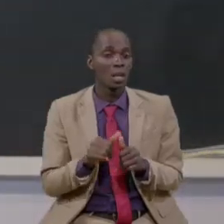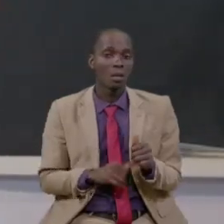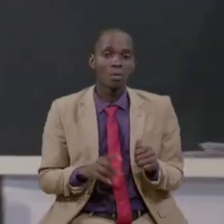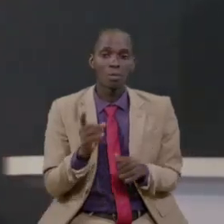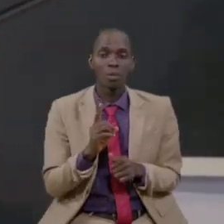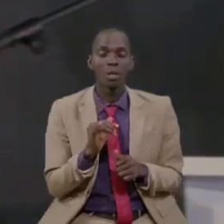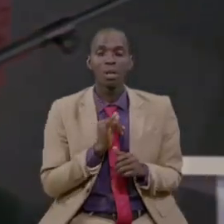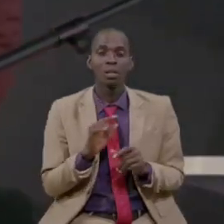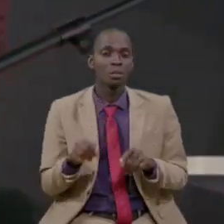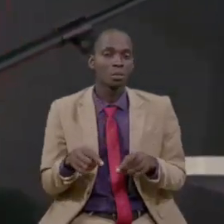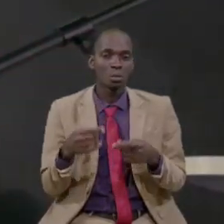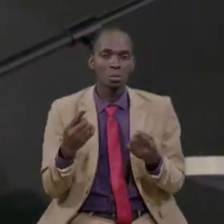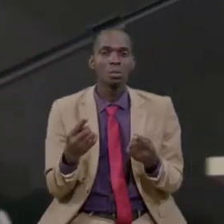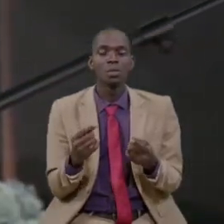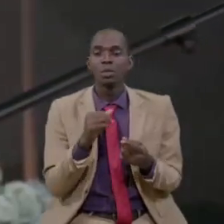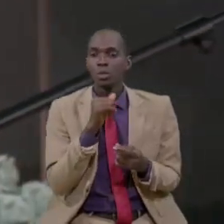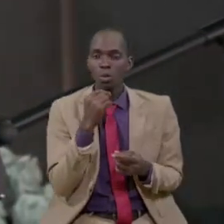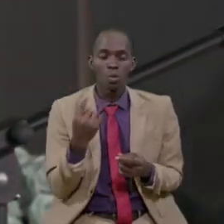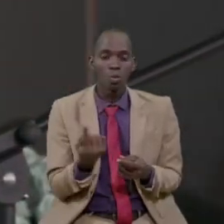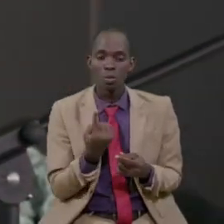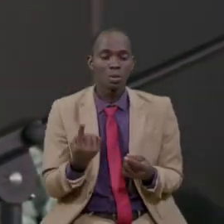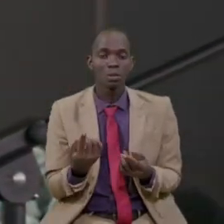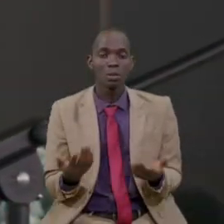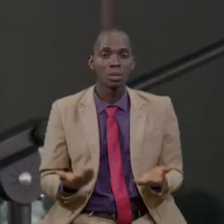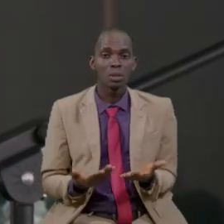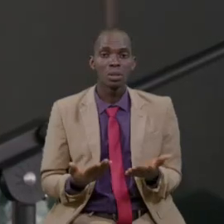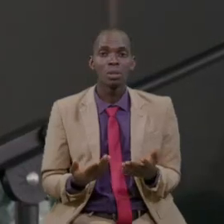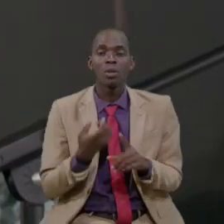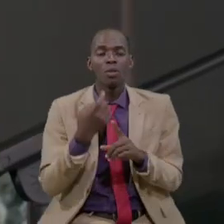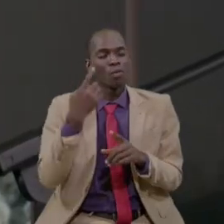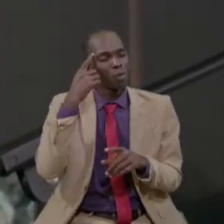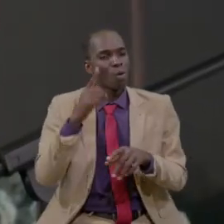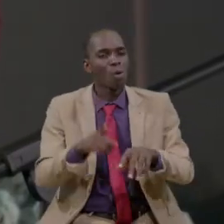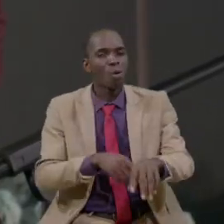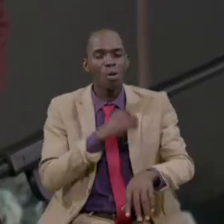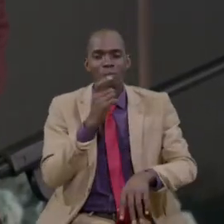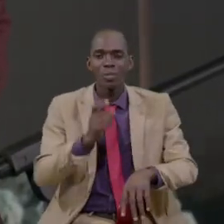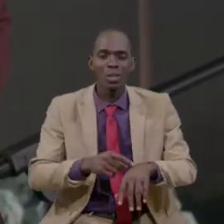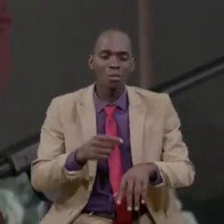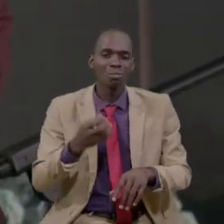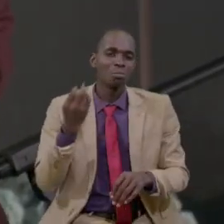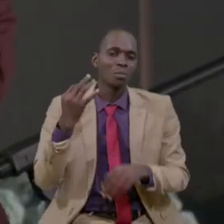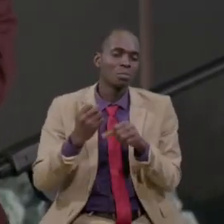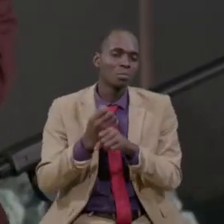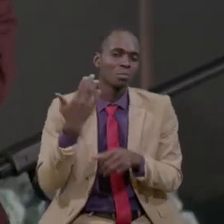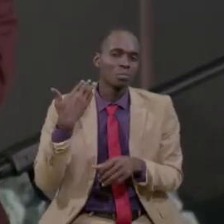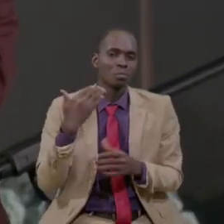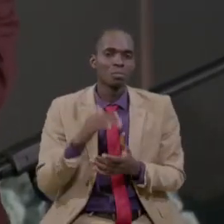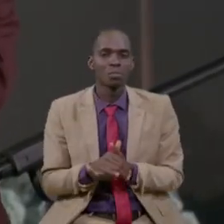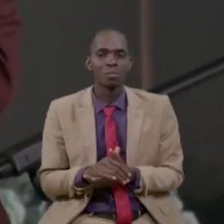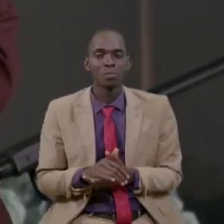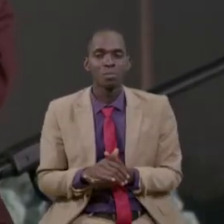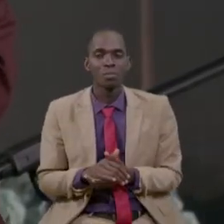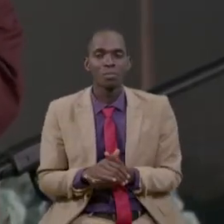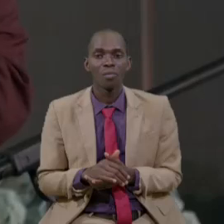just today, from a long, long time ago, the whatever we call